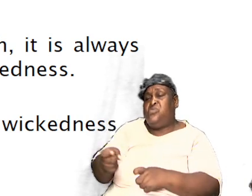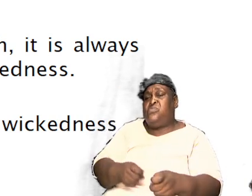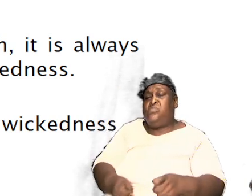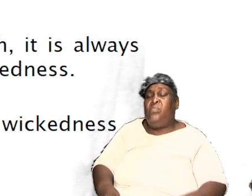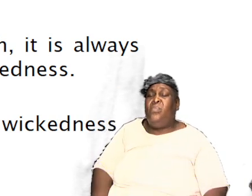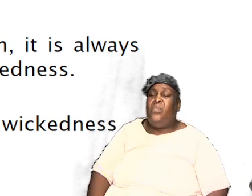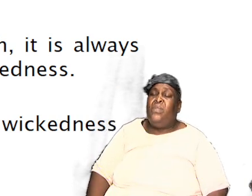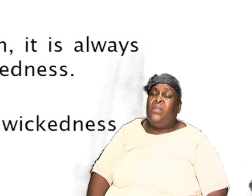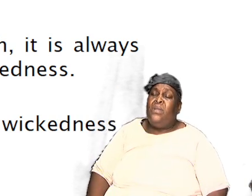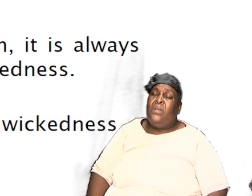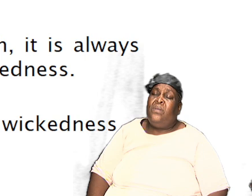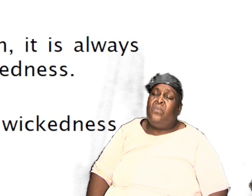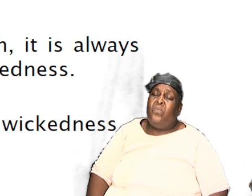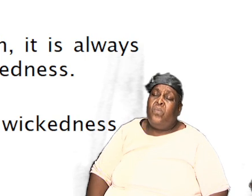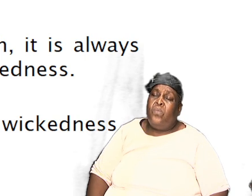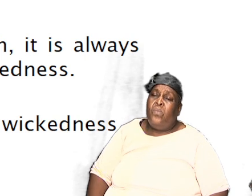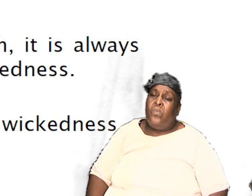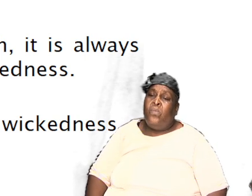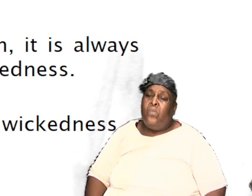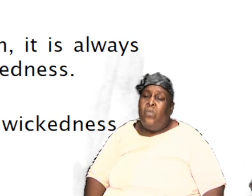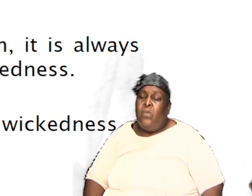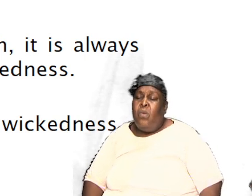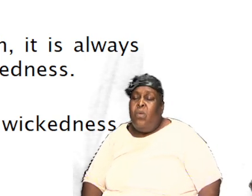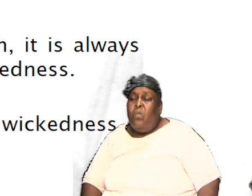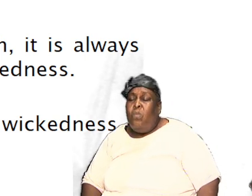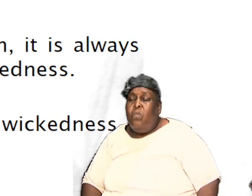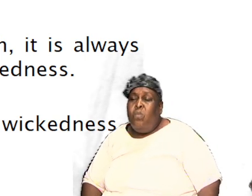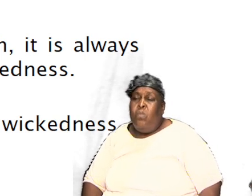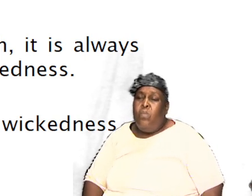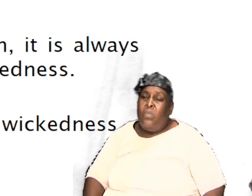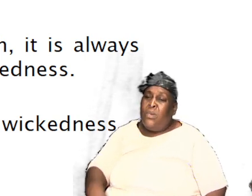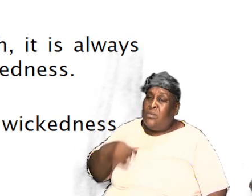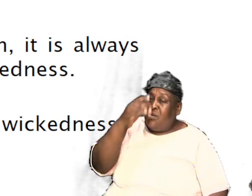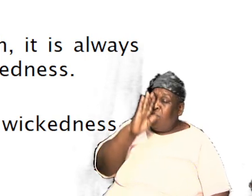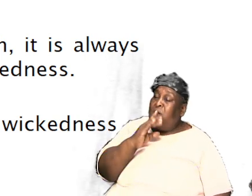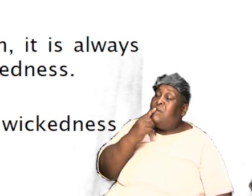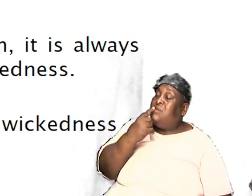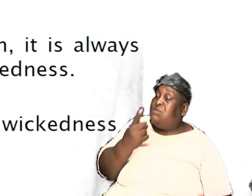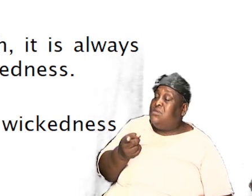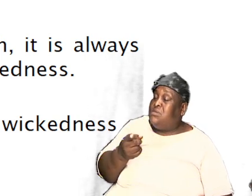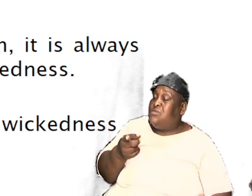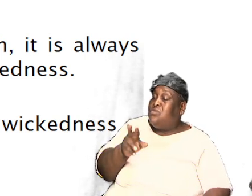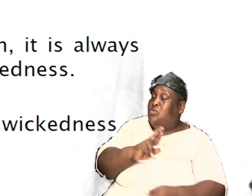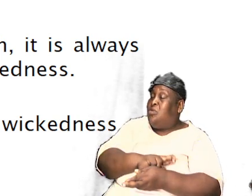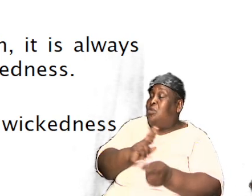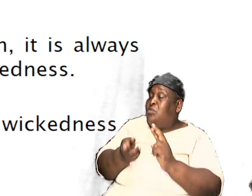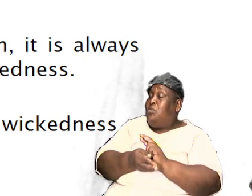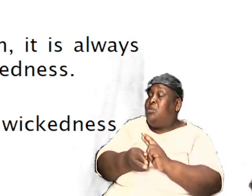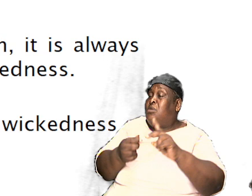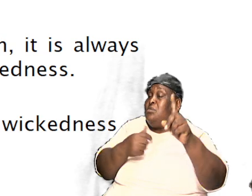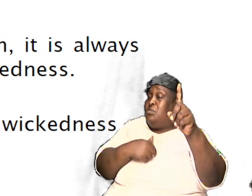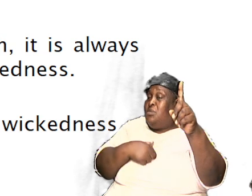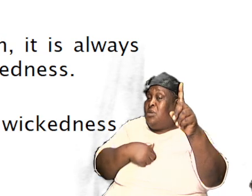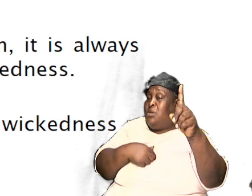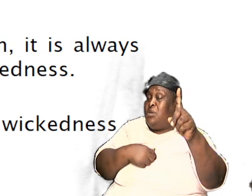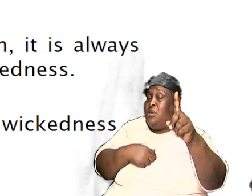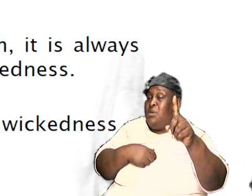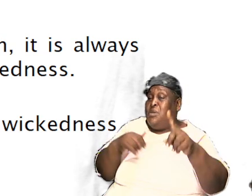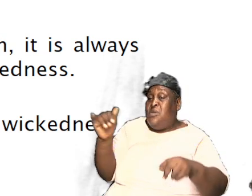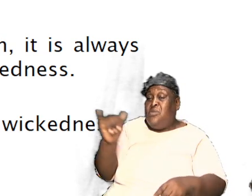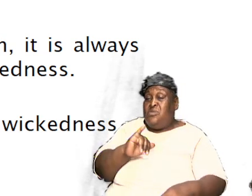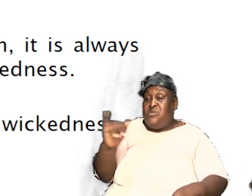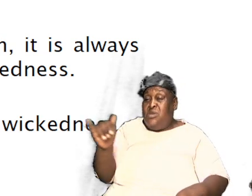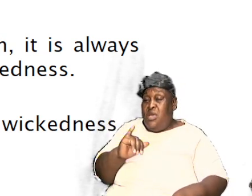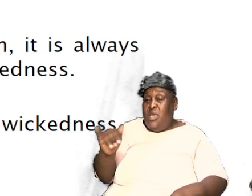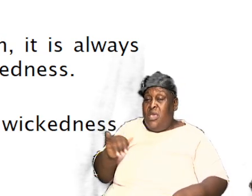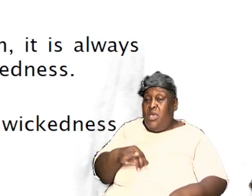was at the height of sin. And God said, it repented me. Similarly to how